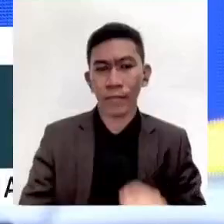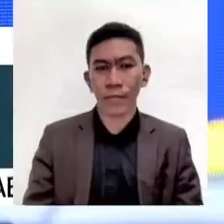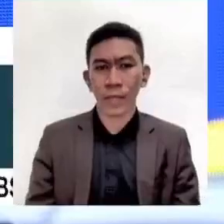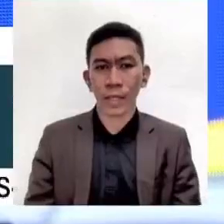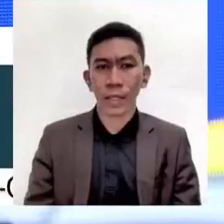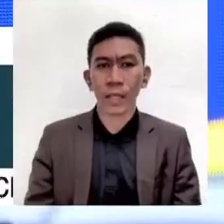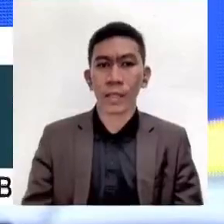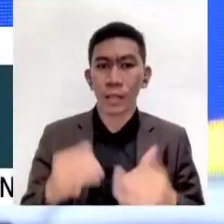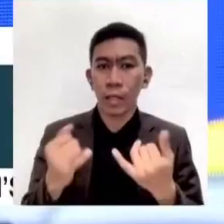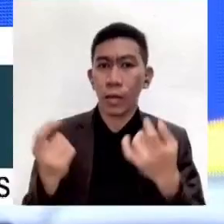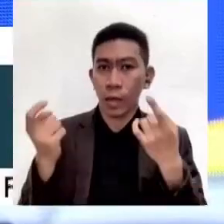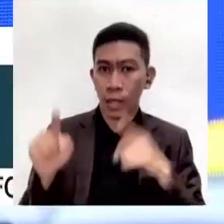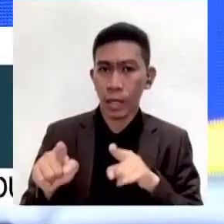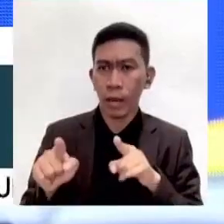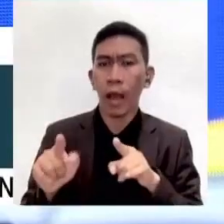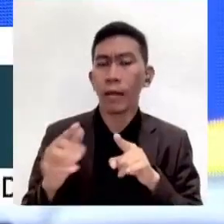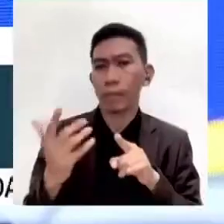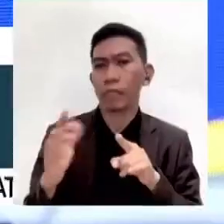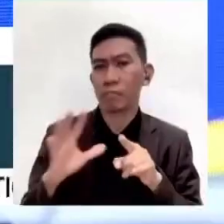including expectations,